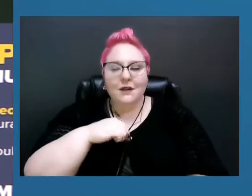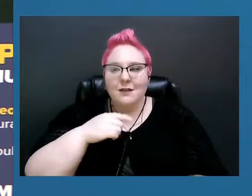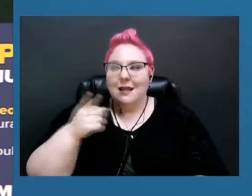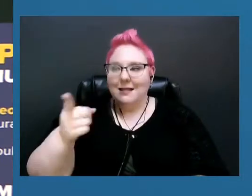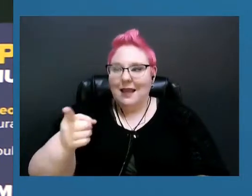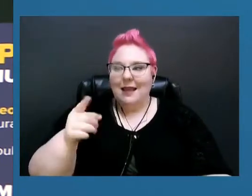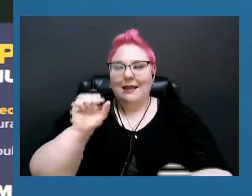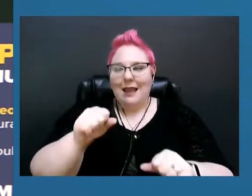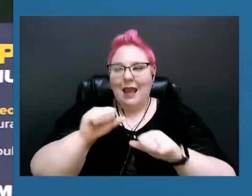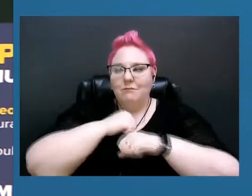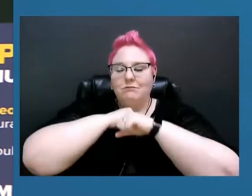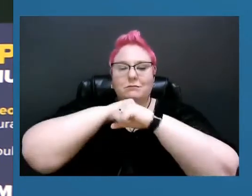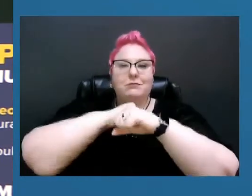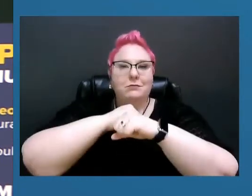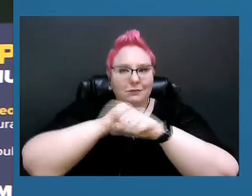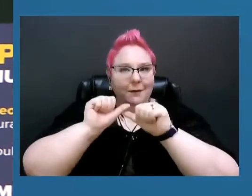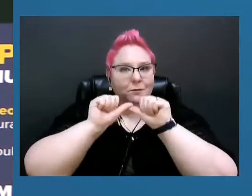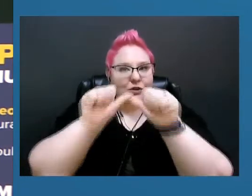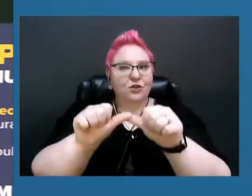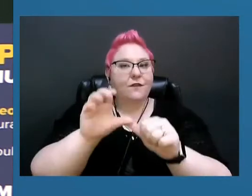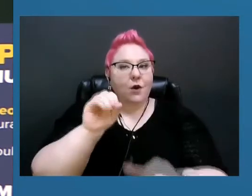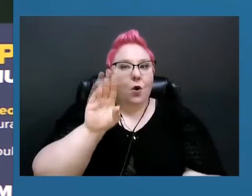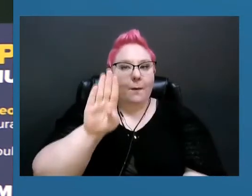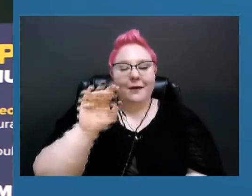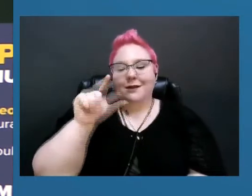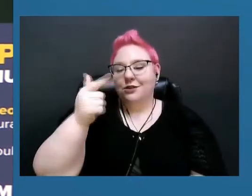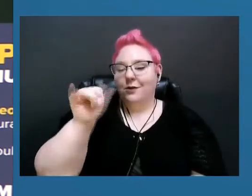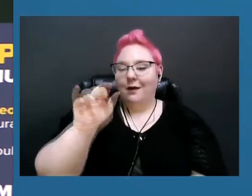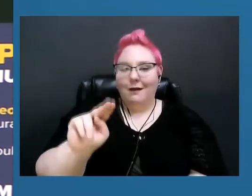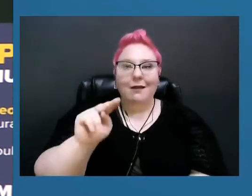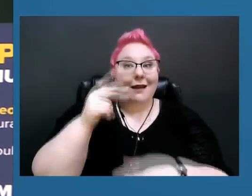preserving OB-GYN care in the Adirondacks as part of that